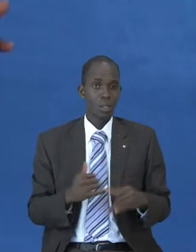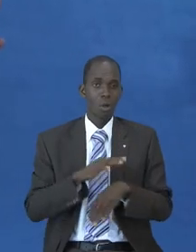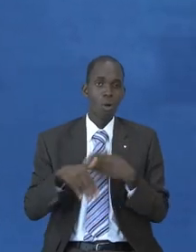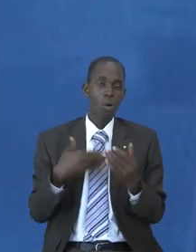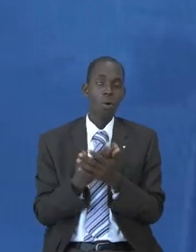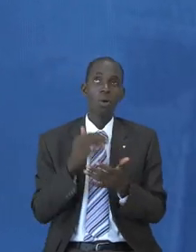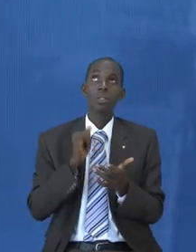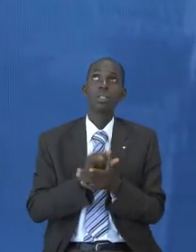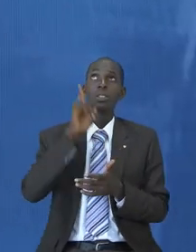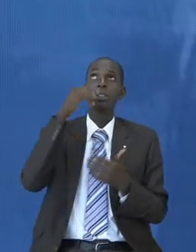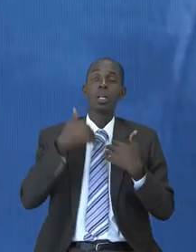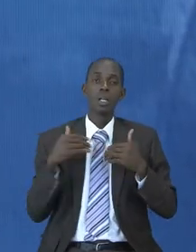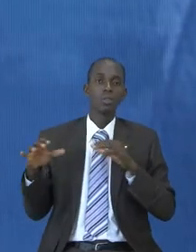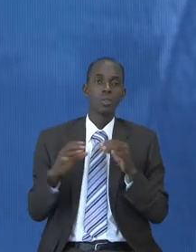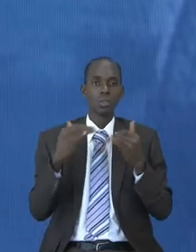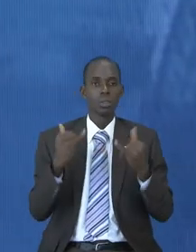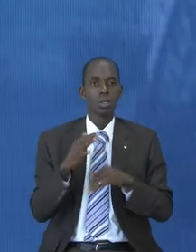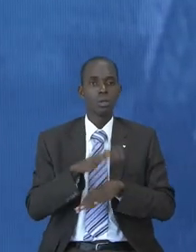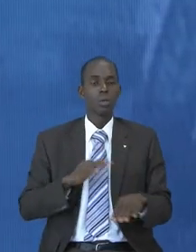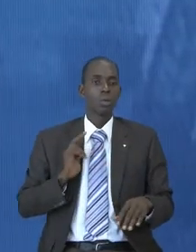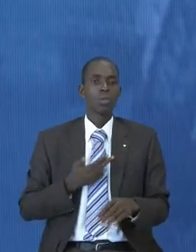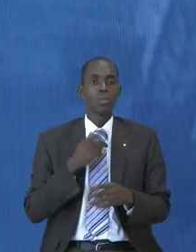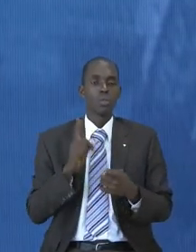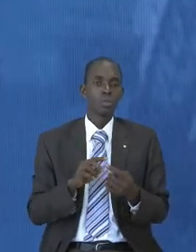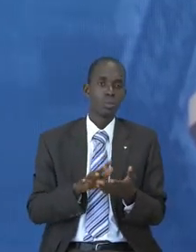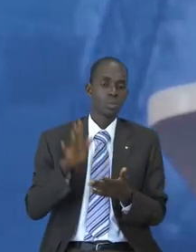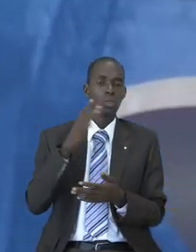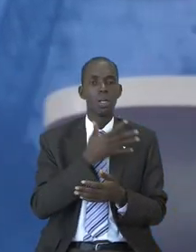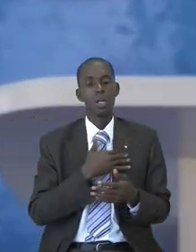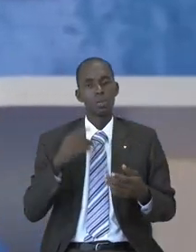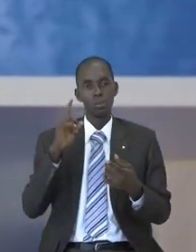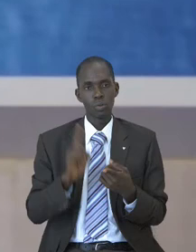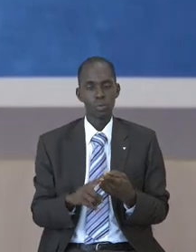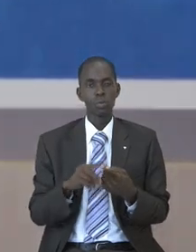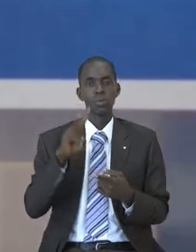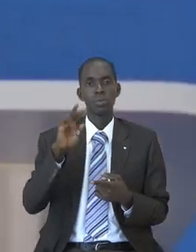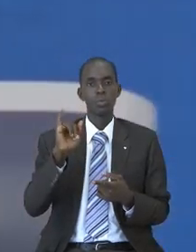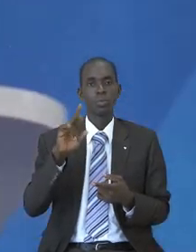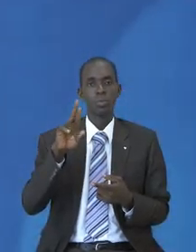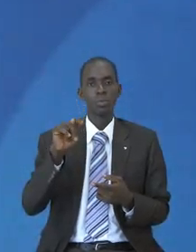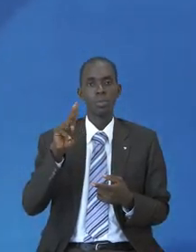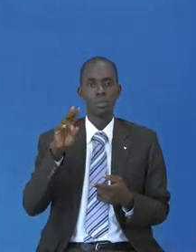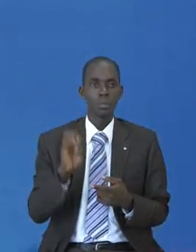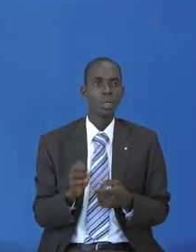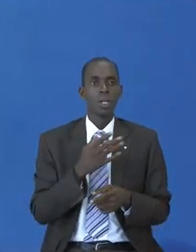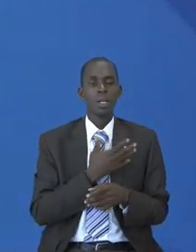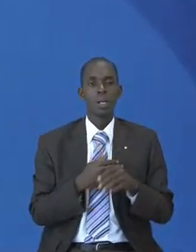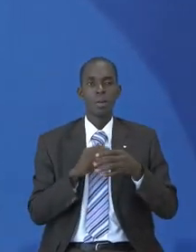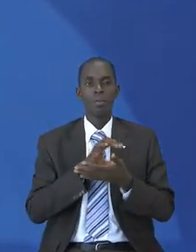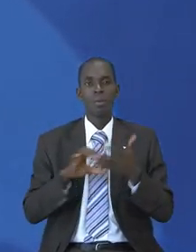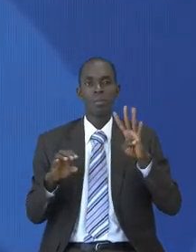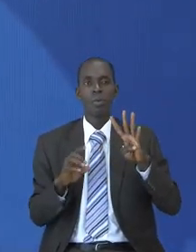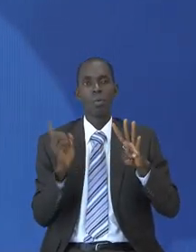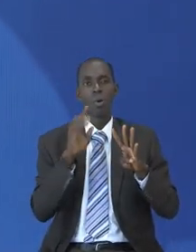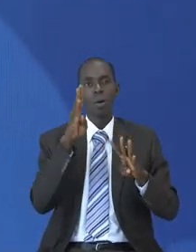done, he now calls us to glory and to virtue. And then in verse 4 it says,